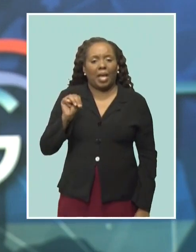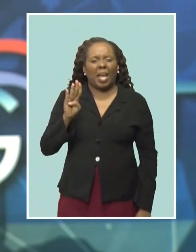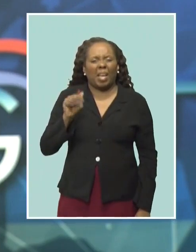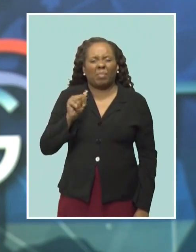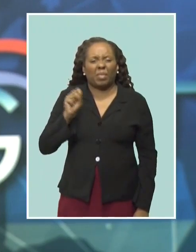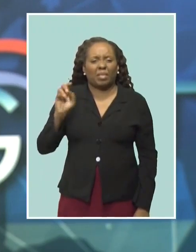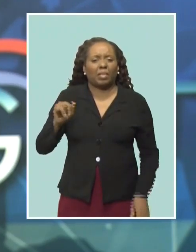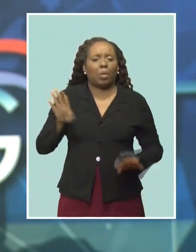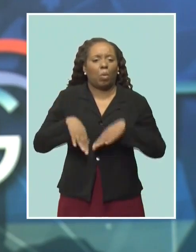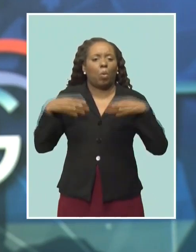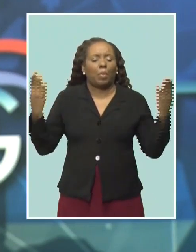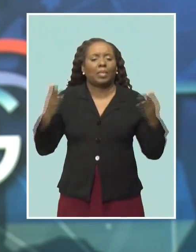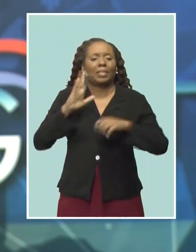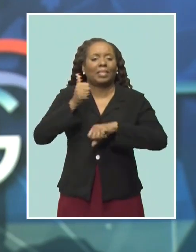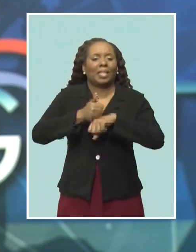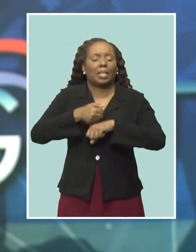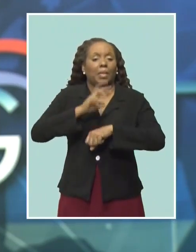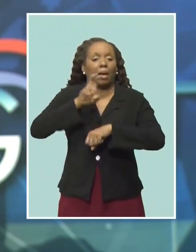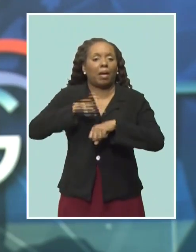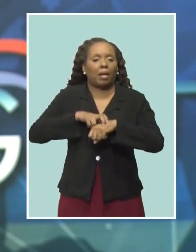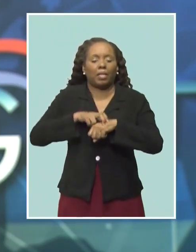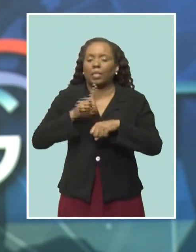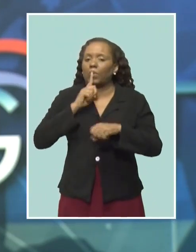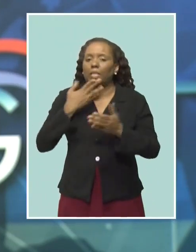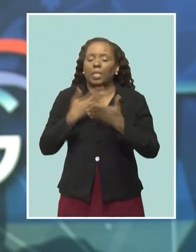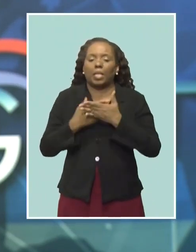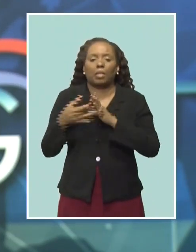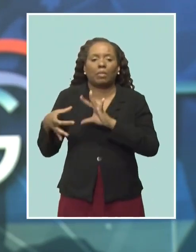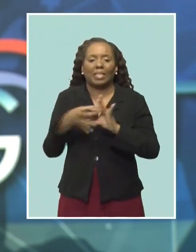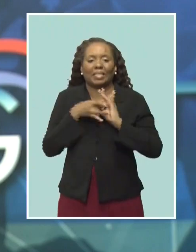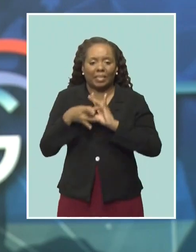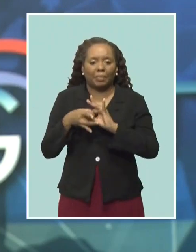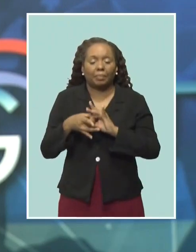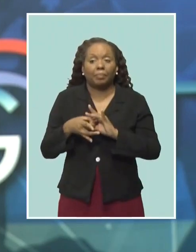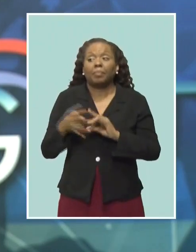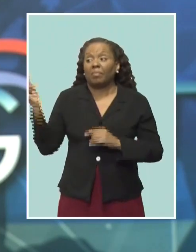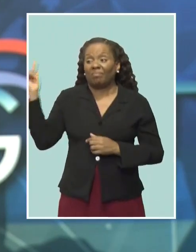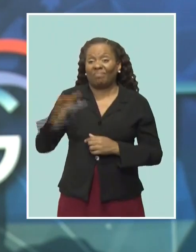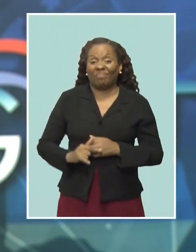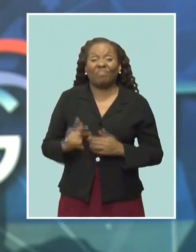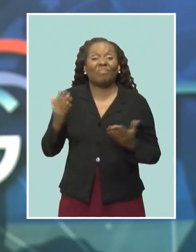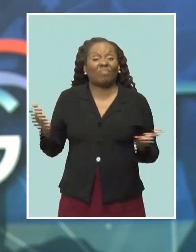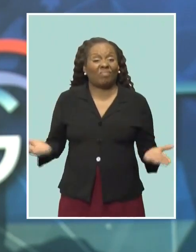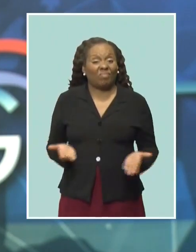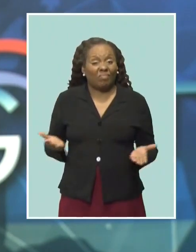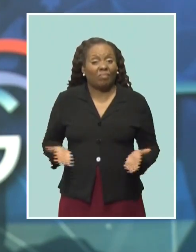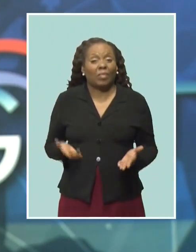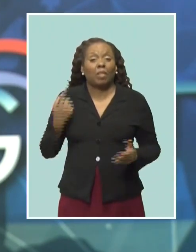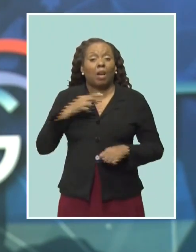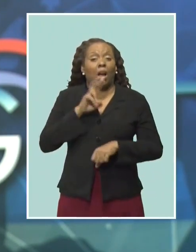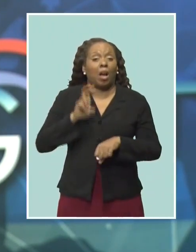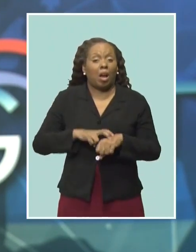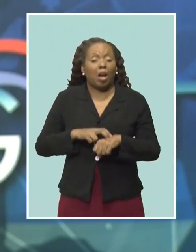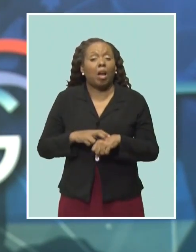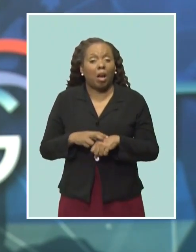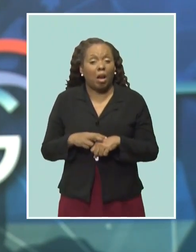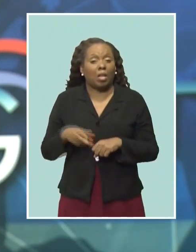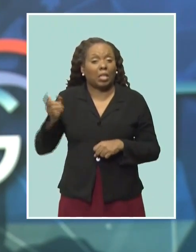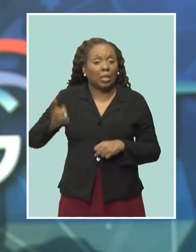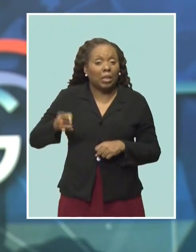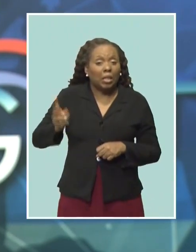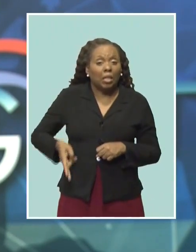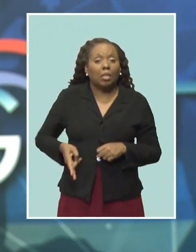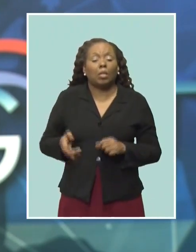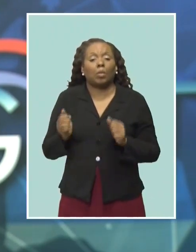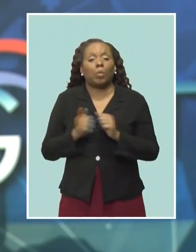growing relationship between the two countries. She's on island to pay homage to the Irish legacy, which has been captured in an exhibition